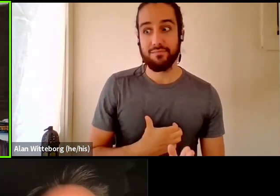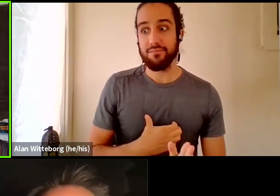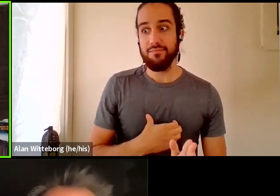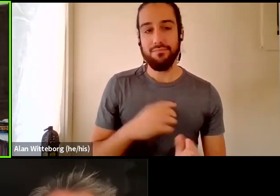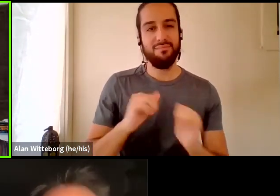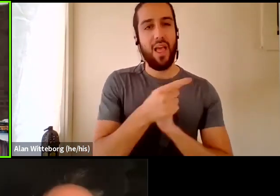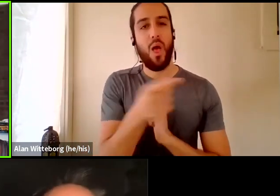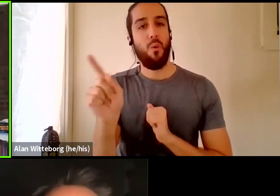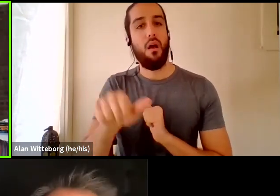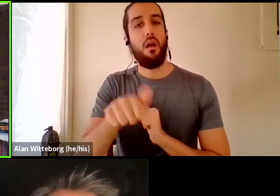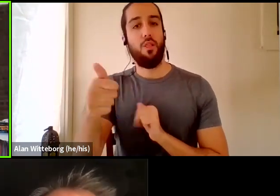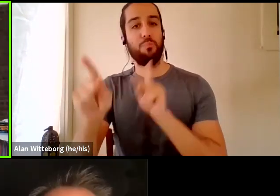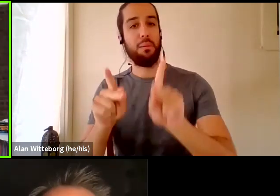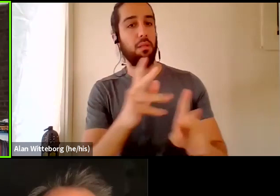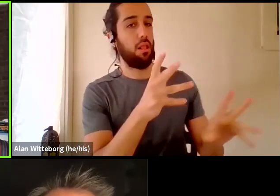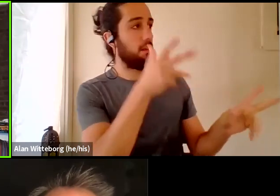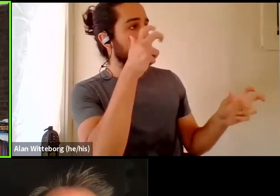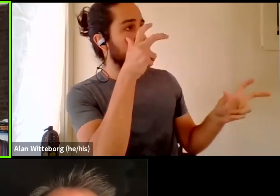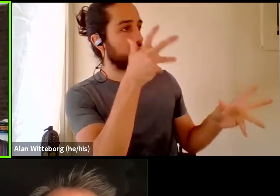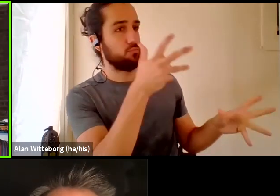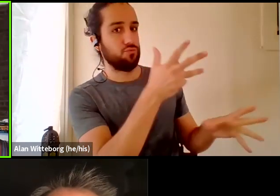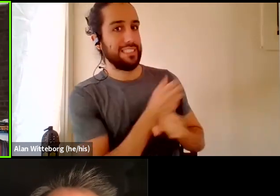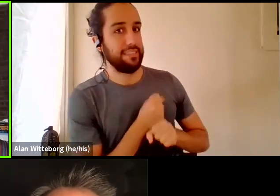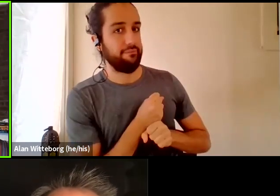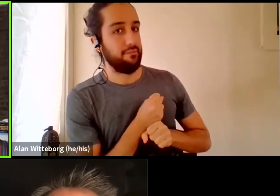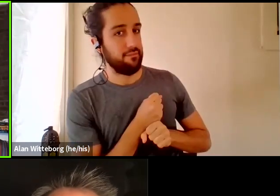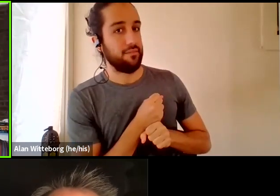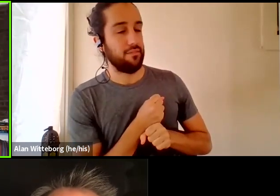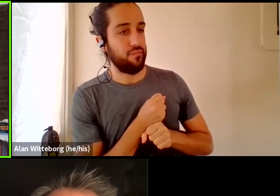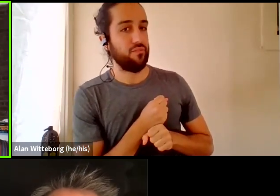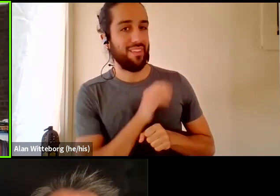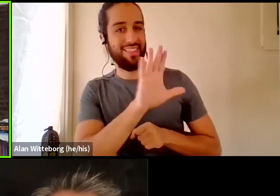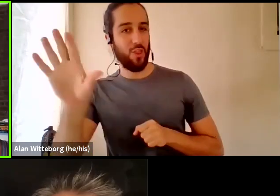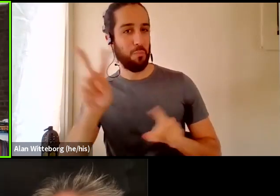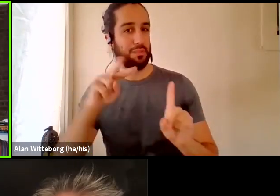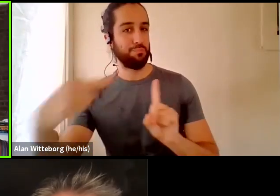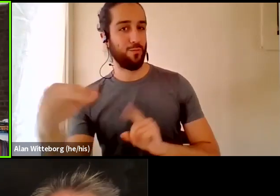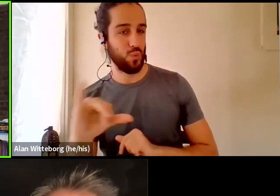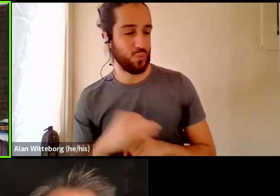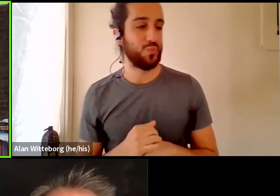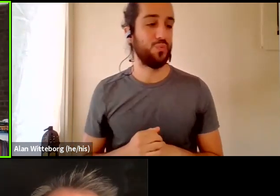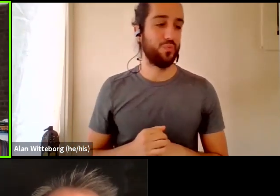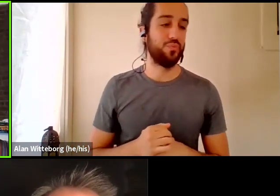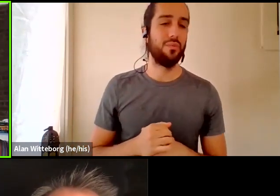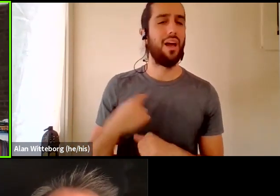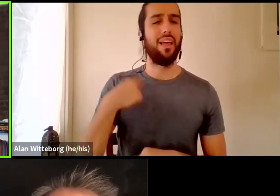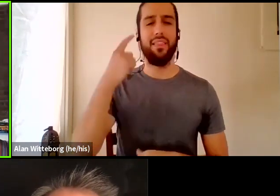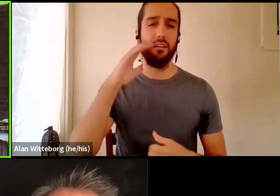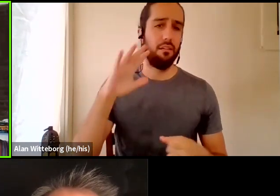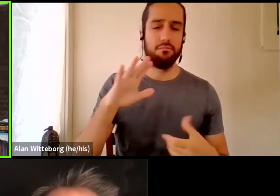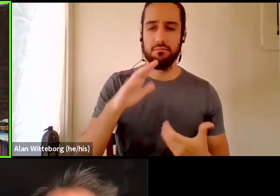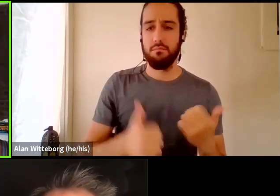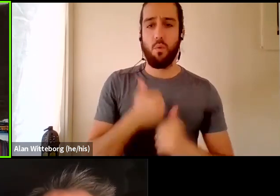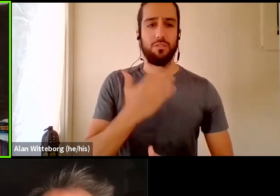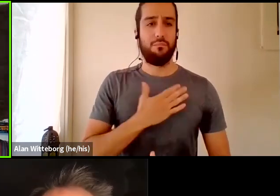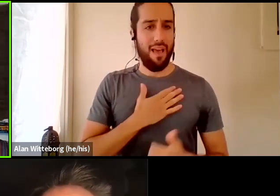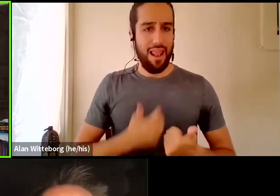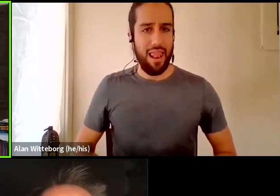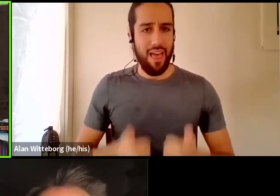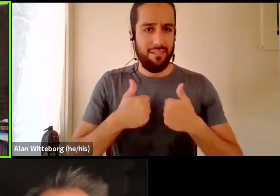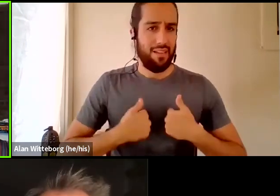received. So, and I think because so much of my life has been about trying to like, let's